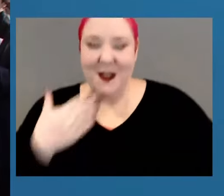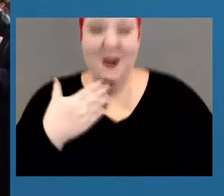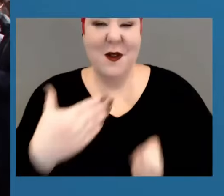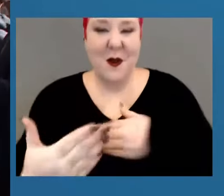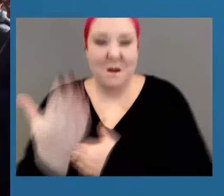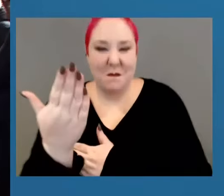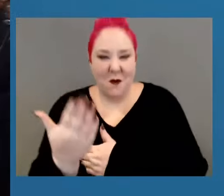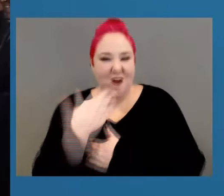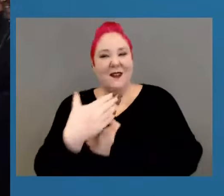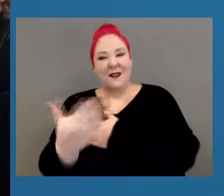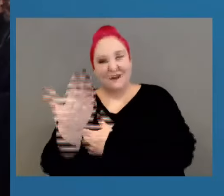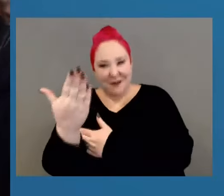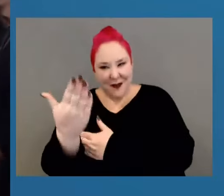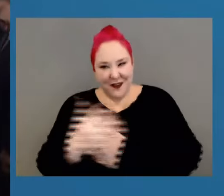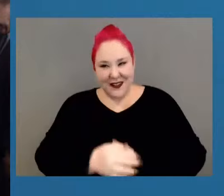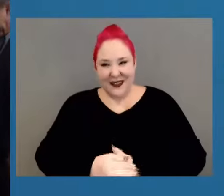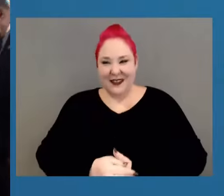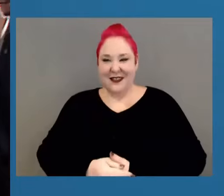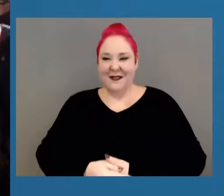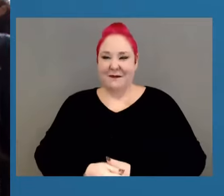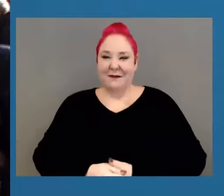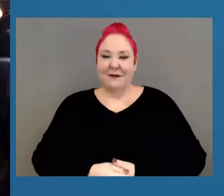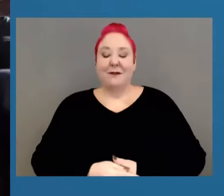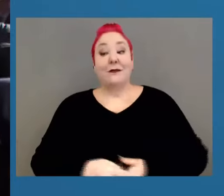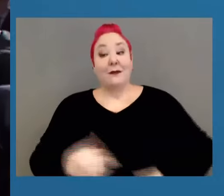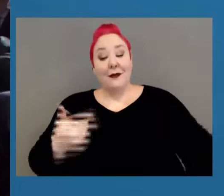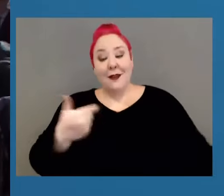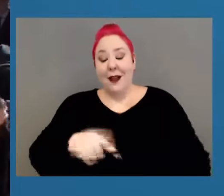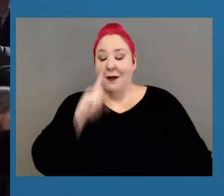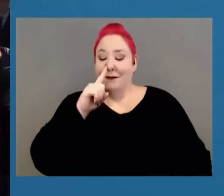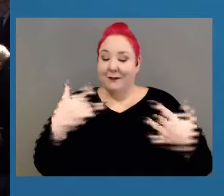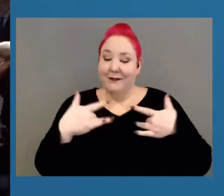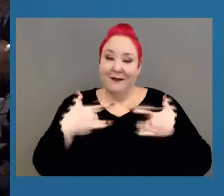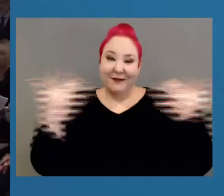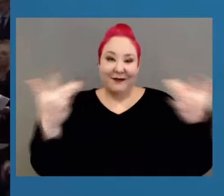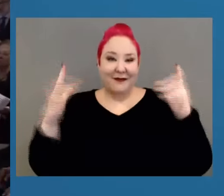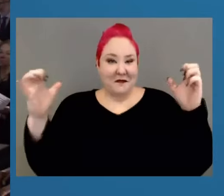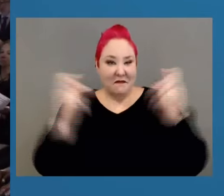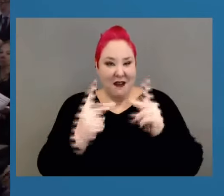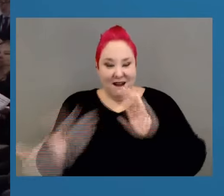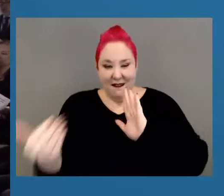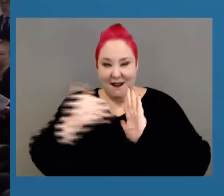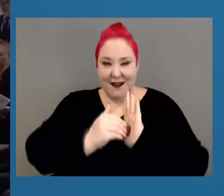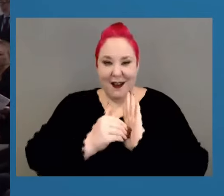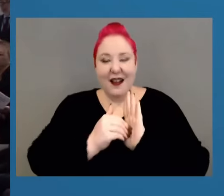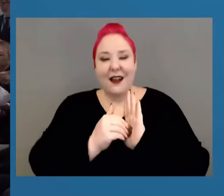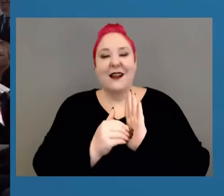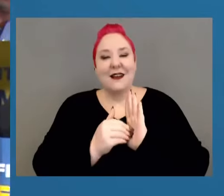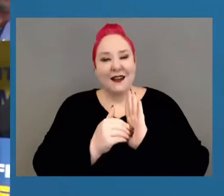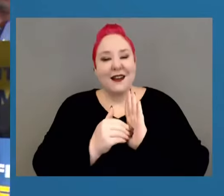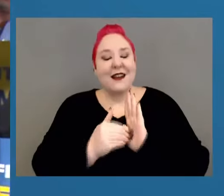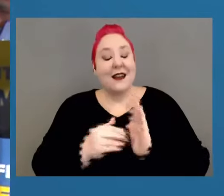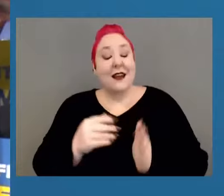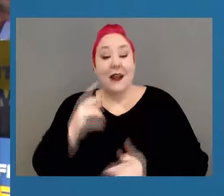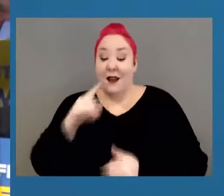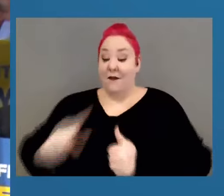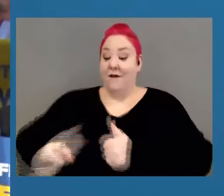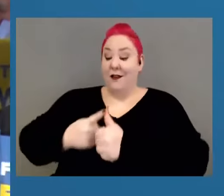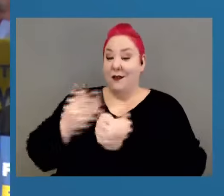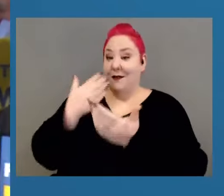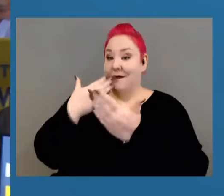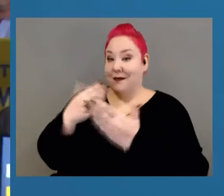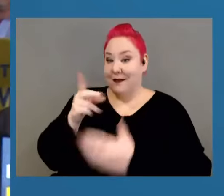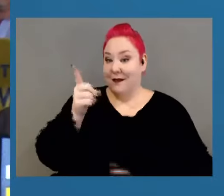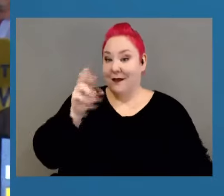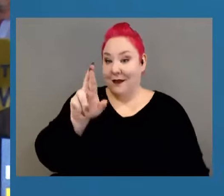morning. Well, I am delighted to be back here once again and to, first of all, thank Dr. Adam